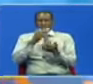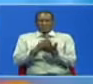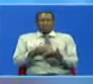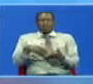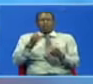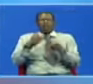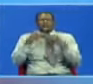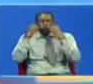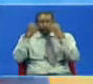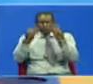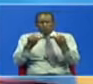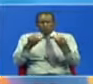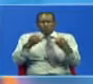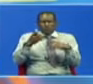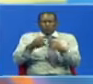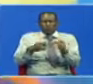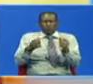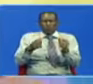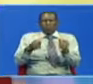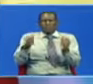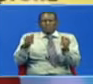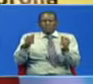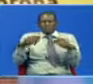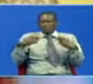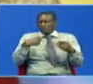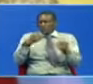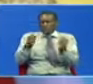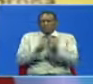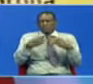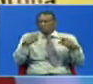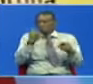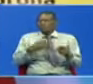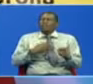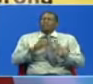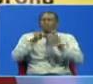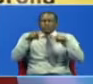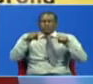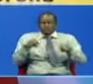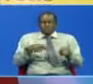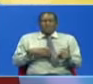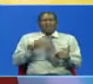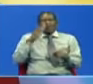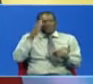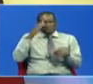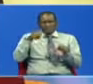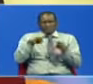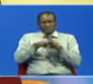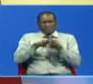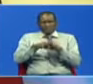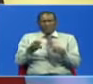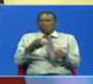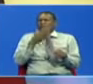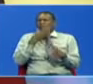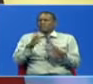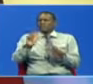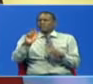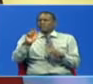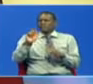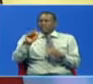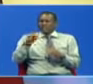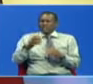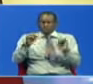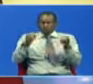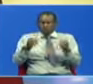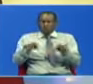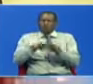the 10 deaths that we have reported today, and I think even the gentleman from KTN News